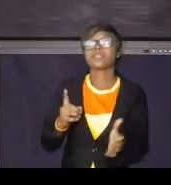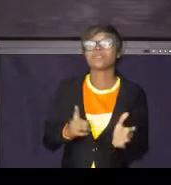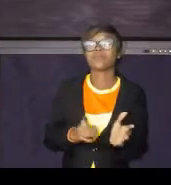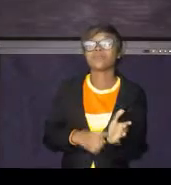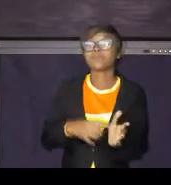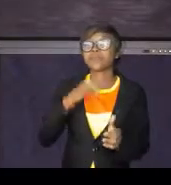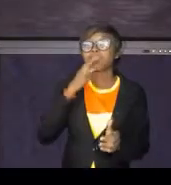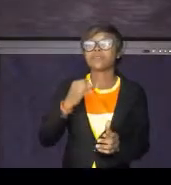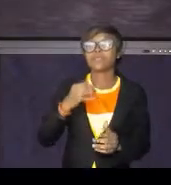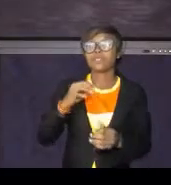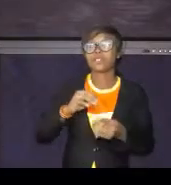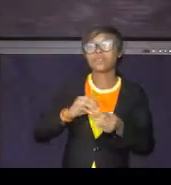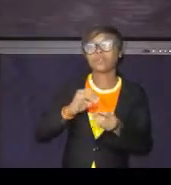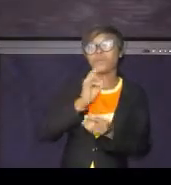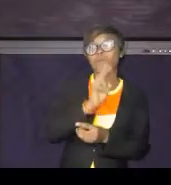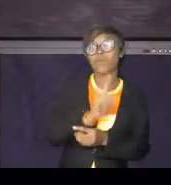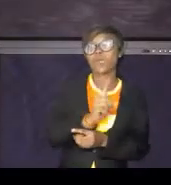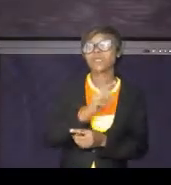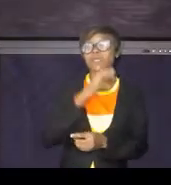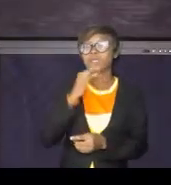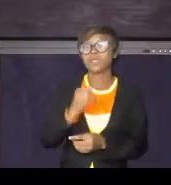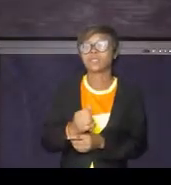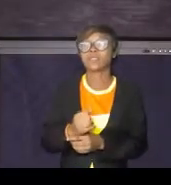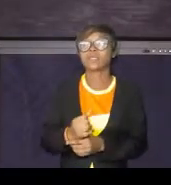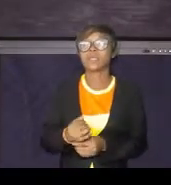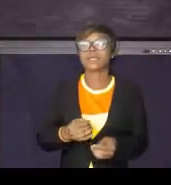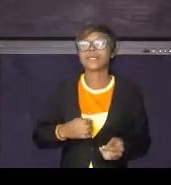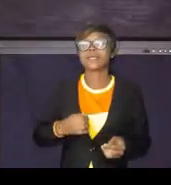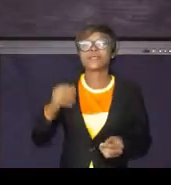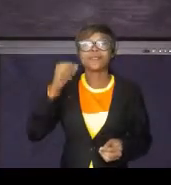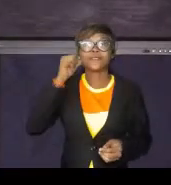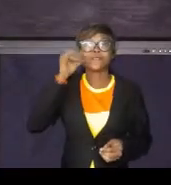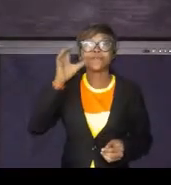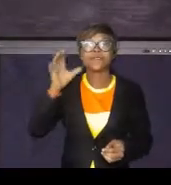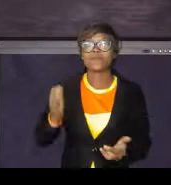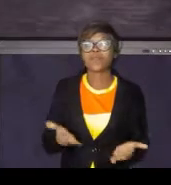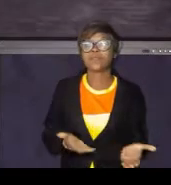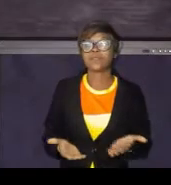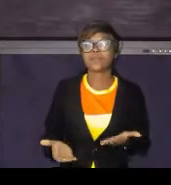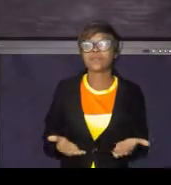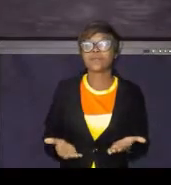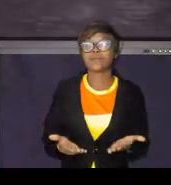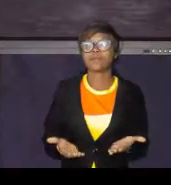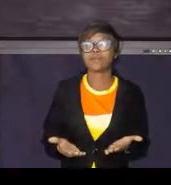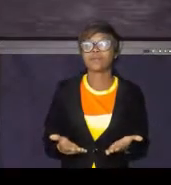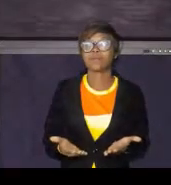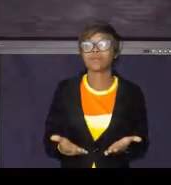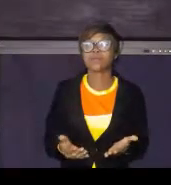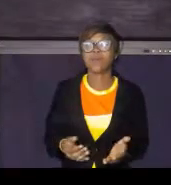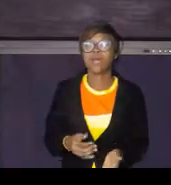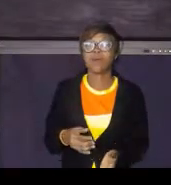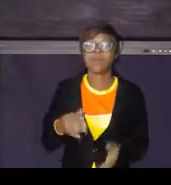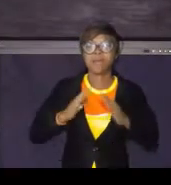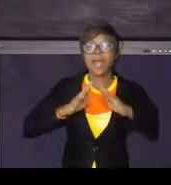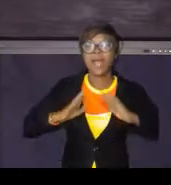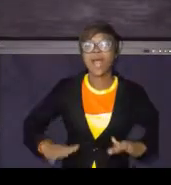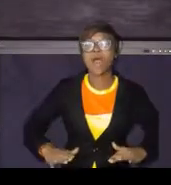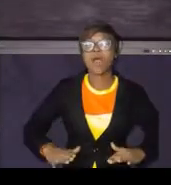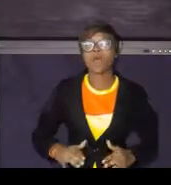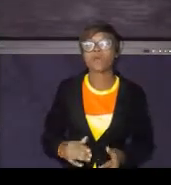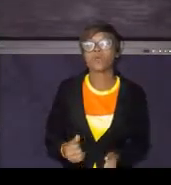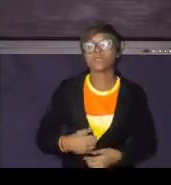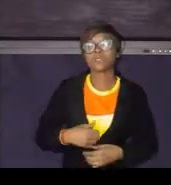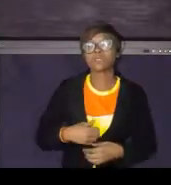Maid is a female servant. Maid is a female servant. What you call house